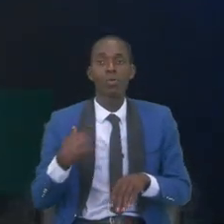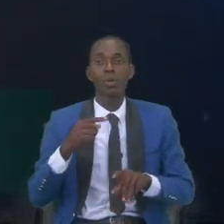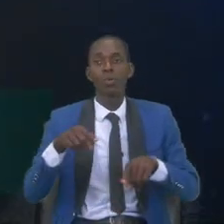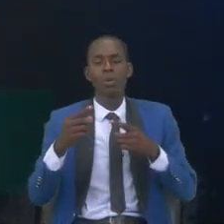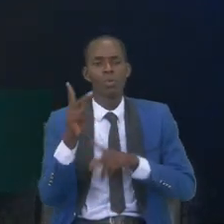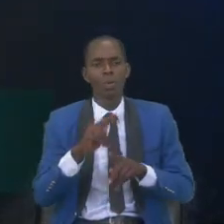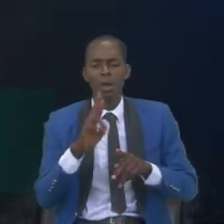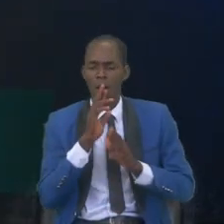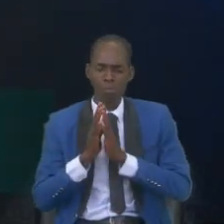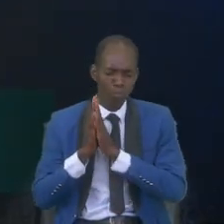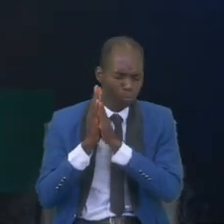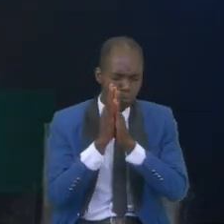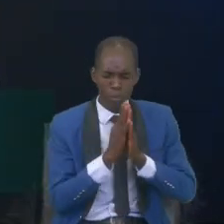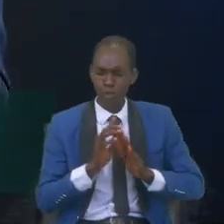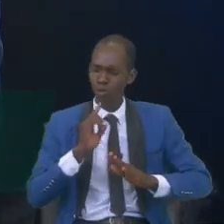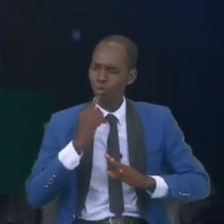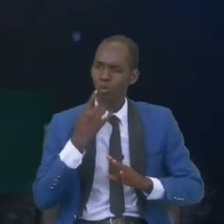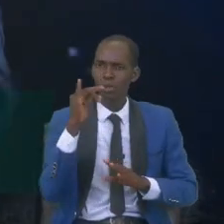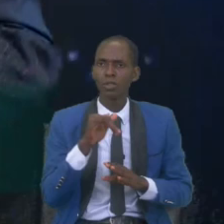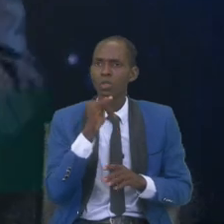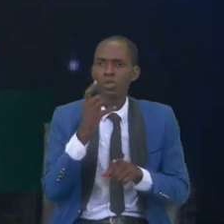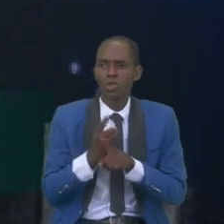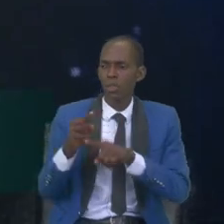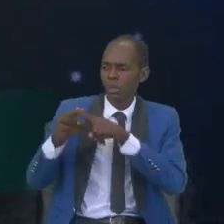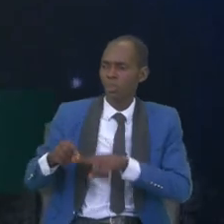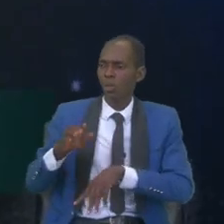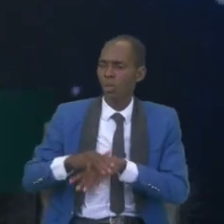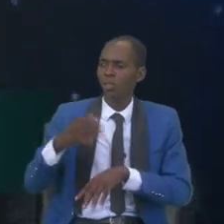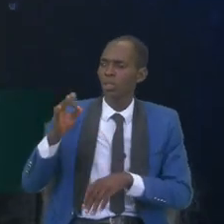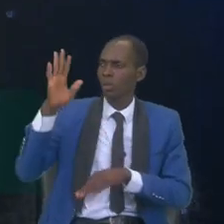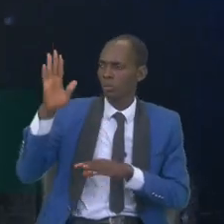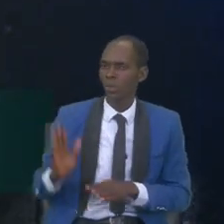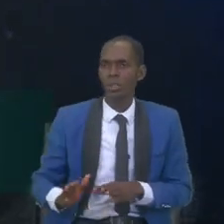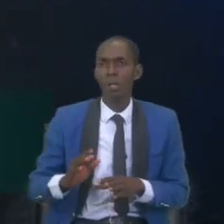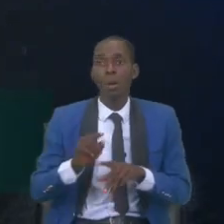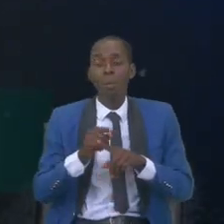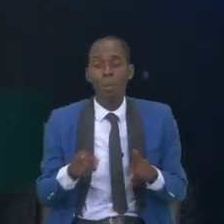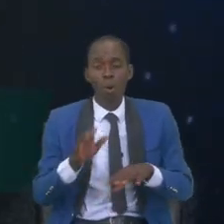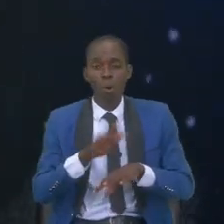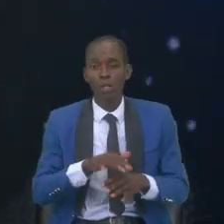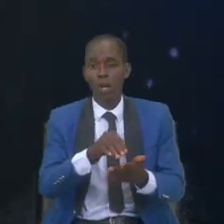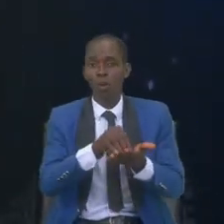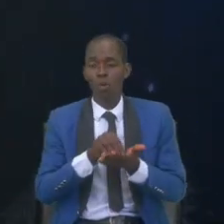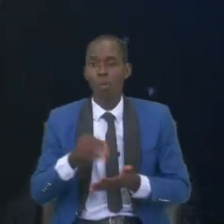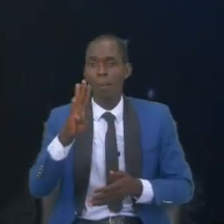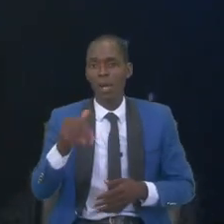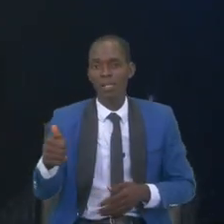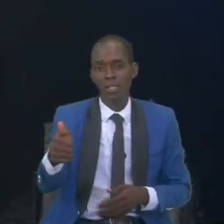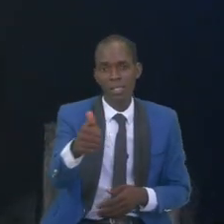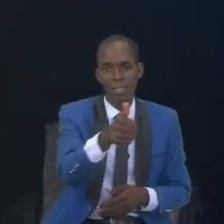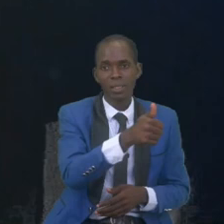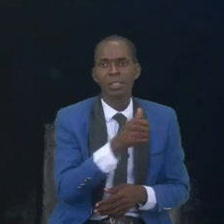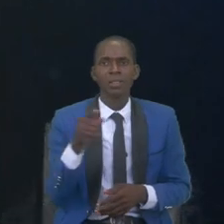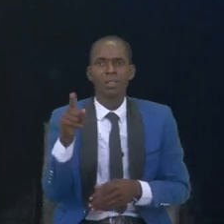hearts out. They're not just depending on the preacher has paid, but on them, on their own, by themselves, they sought